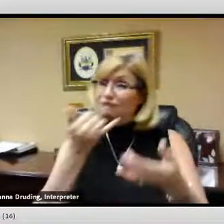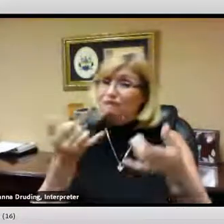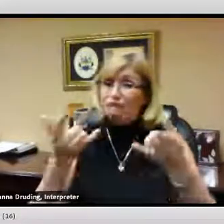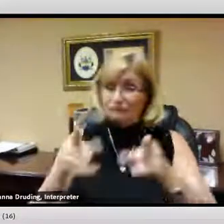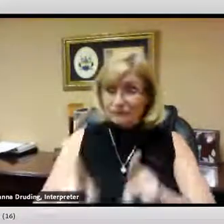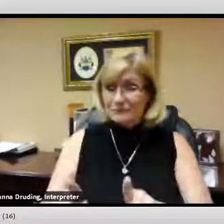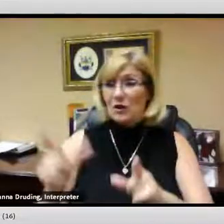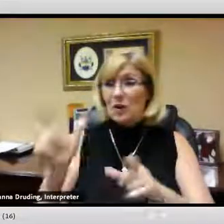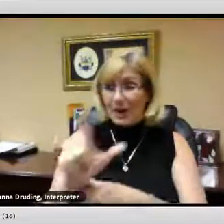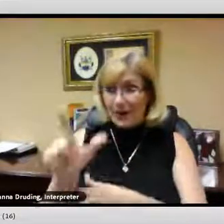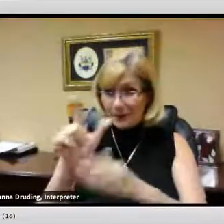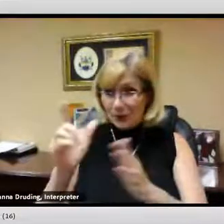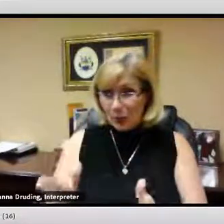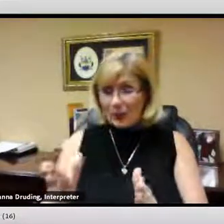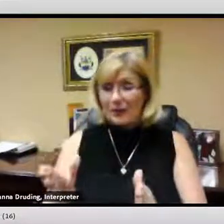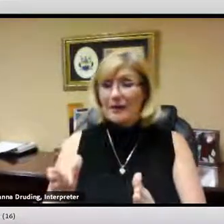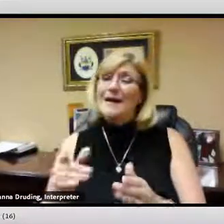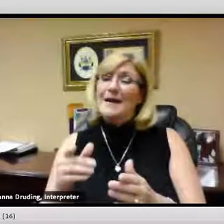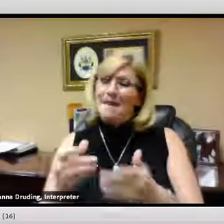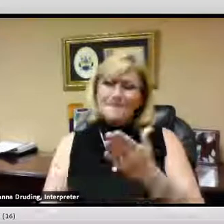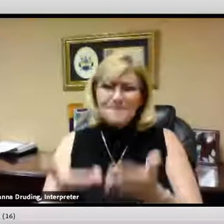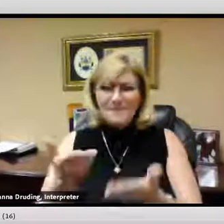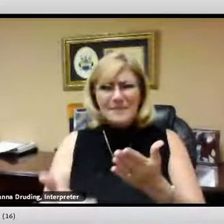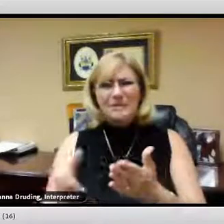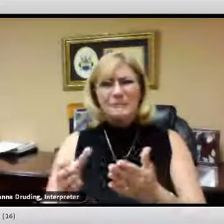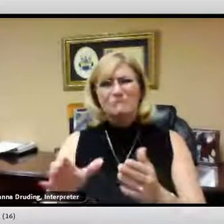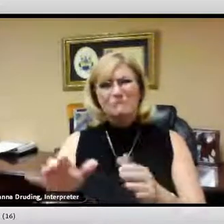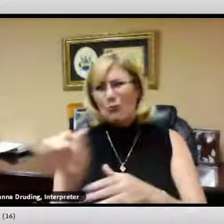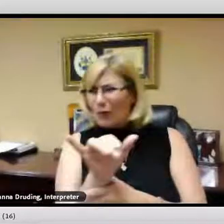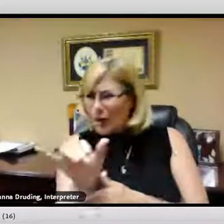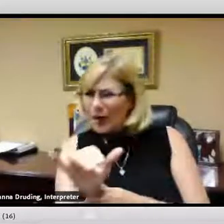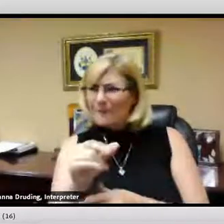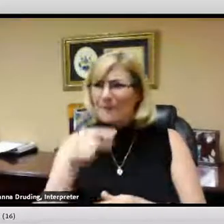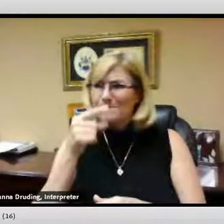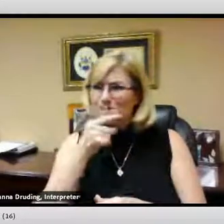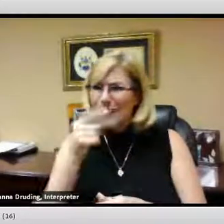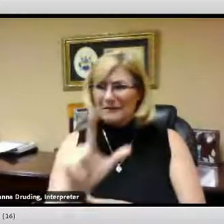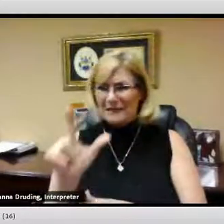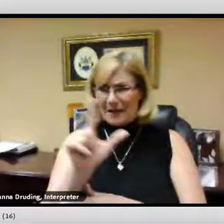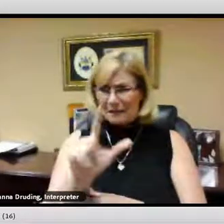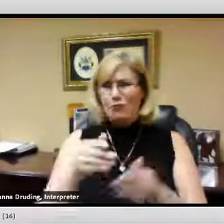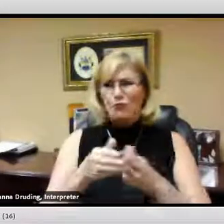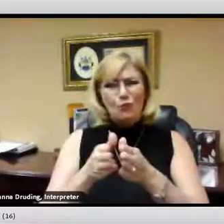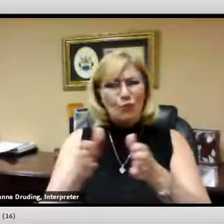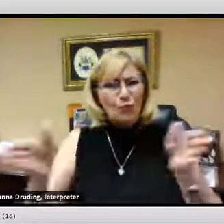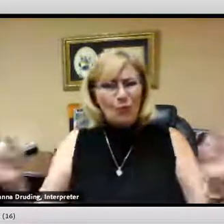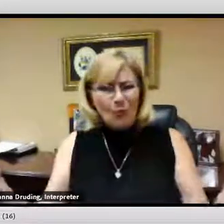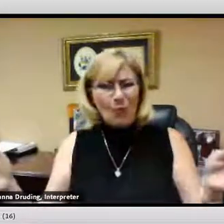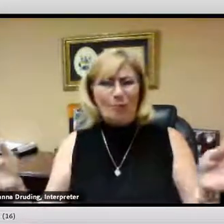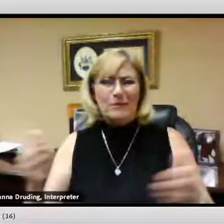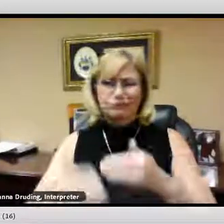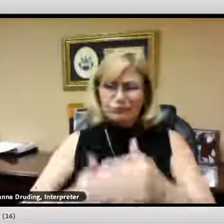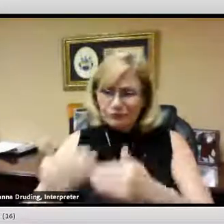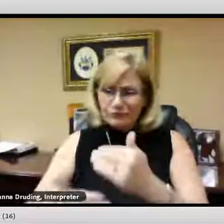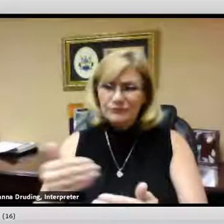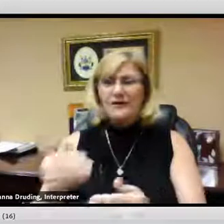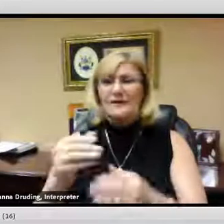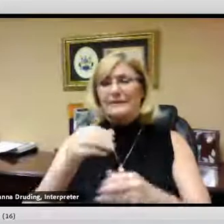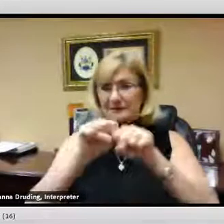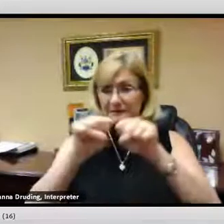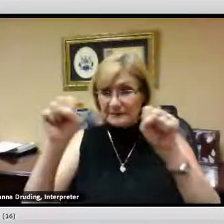it's very common in academic libraries. It might even be more common in public libraries, and there's a wider range of things that you have to do as a systems librarian